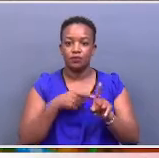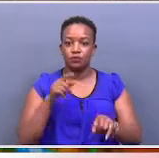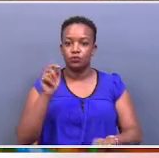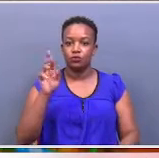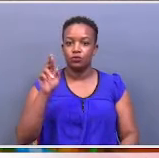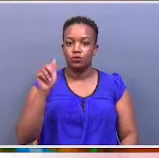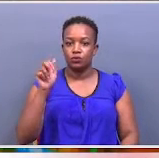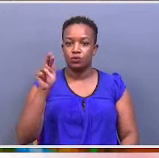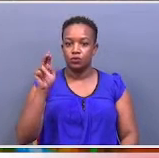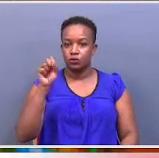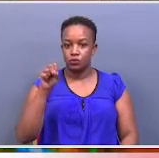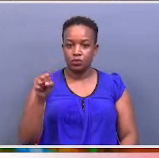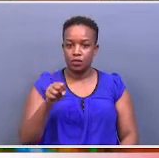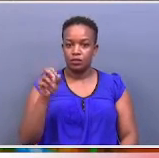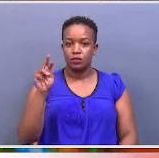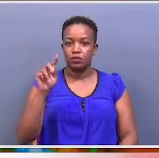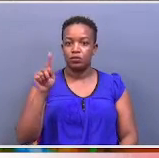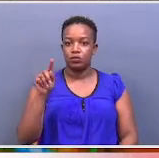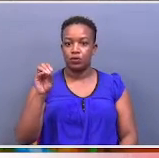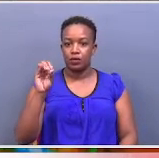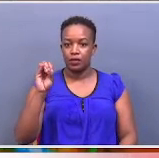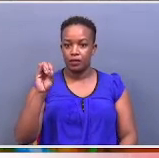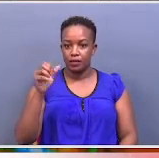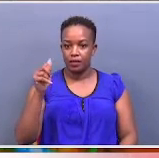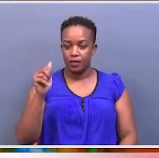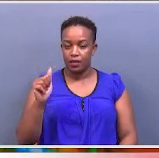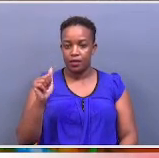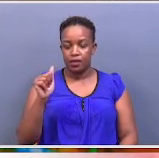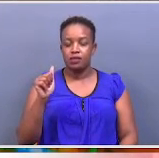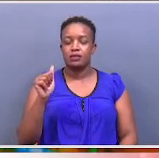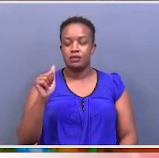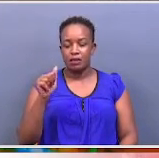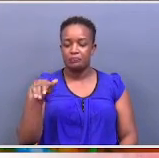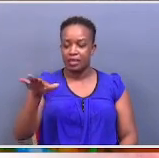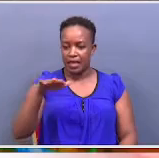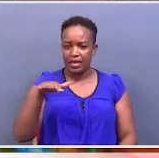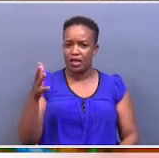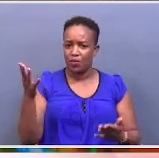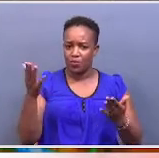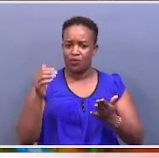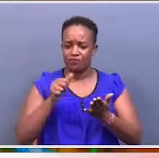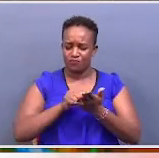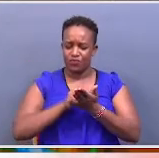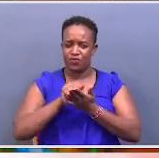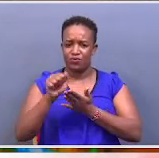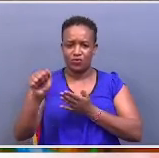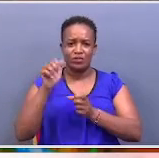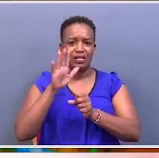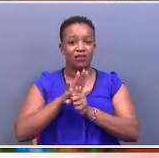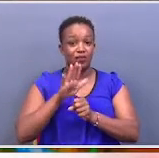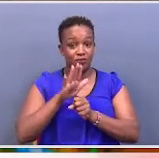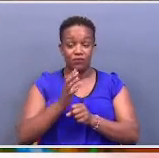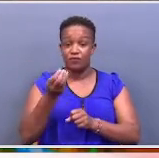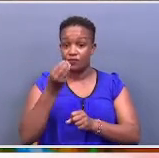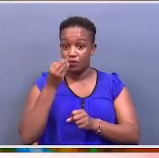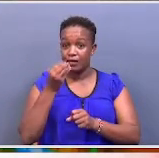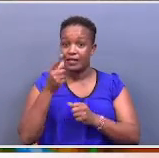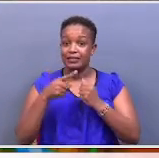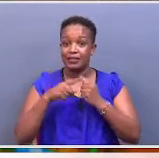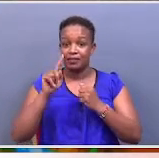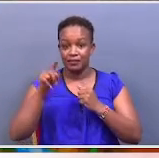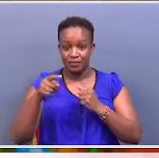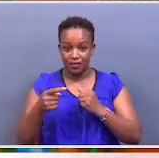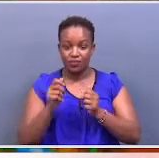County, the nation's food basket, due to its potential of producing over 6 million bags of maize, have been urged